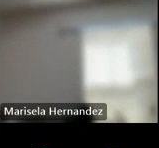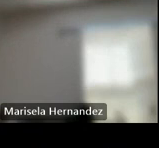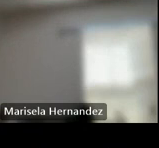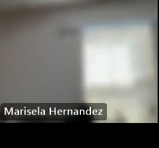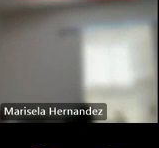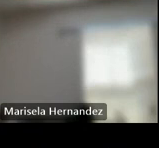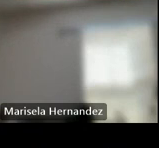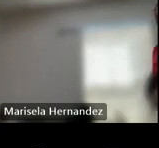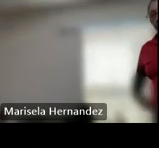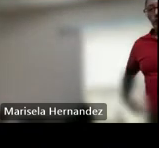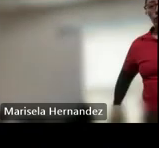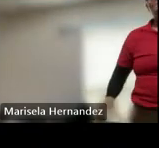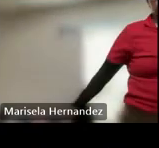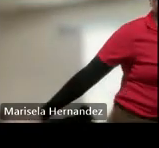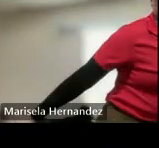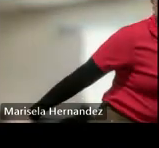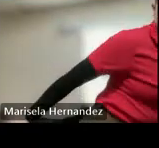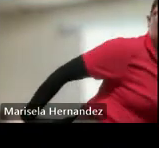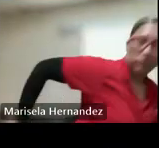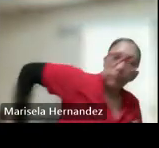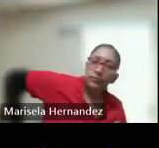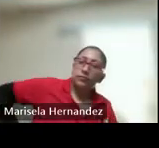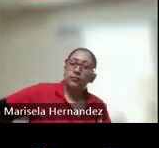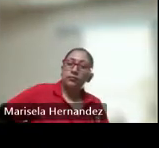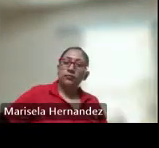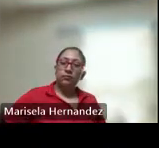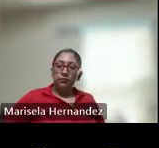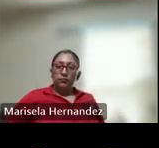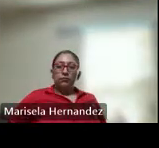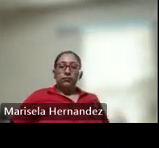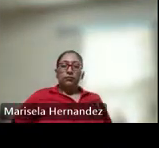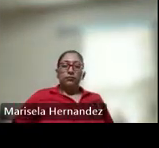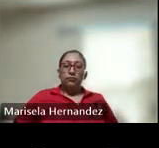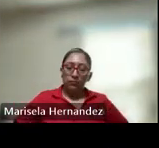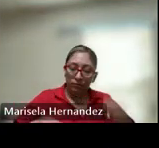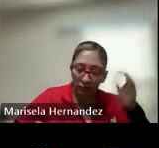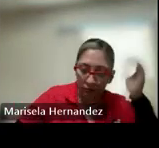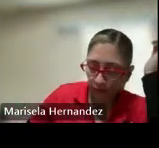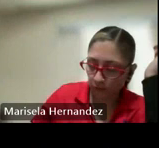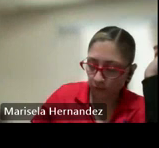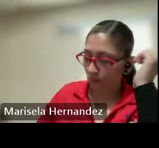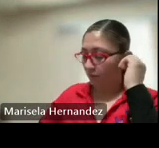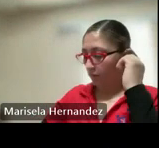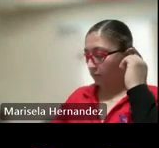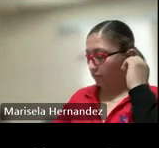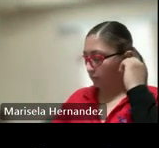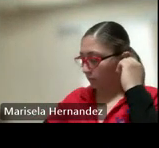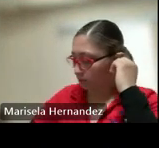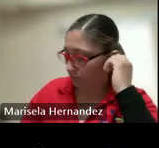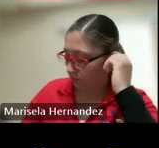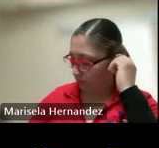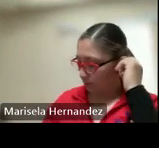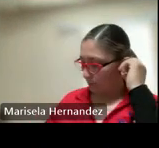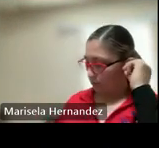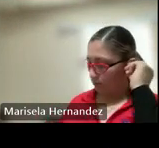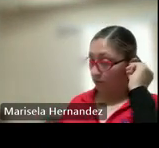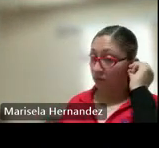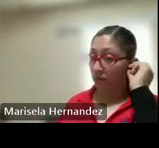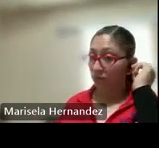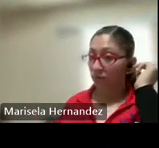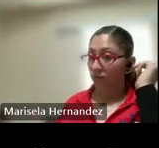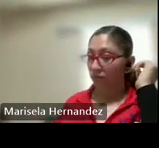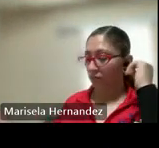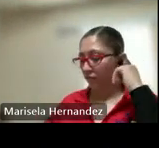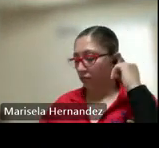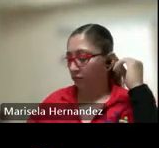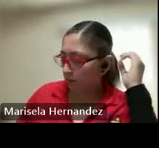First, there's nothing that says there couldn't be mandatory spending proposals in the